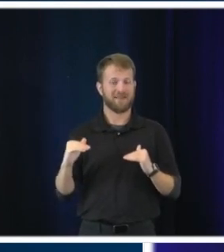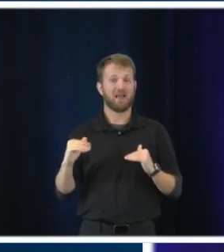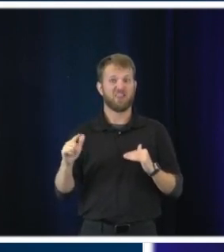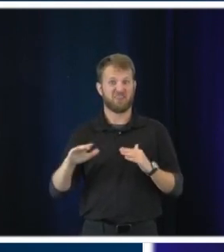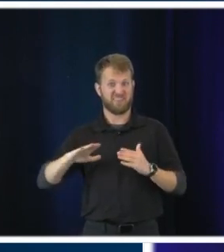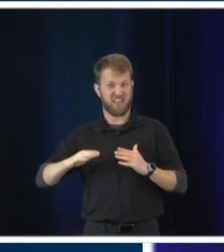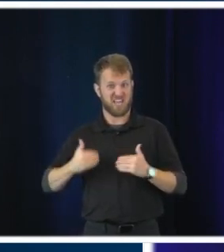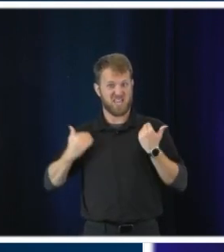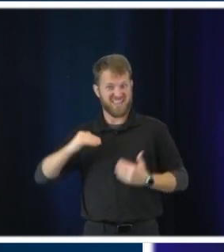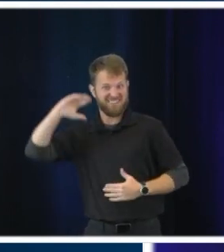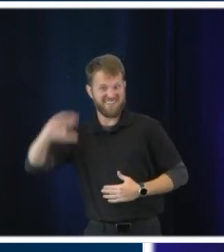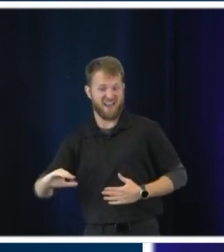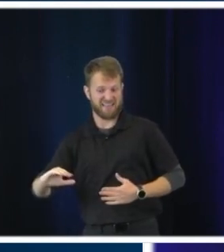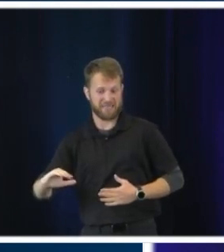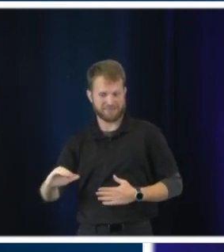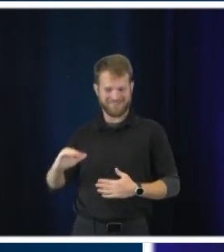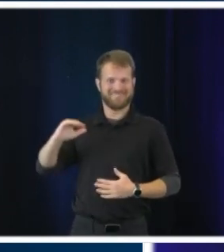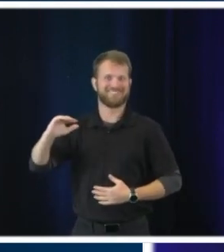youngest recipient.